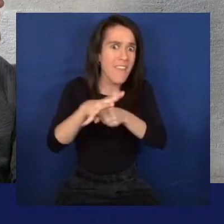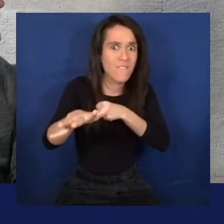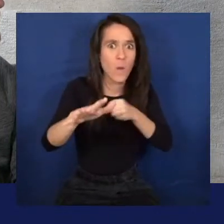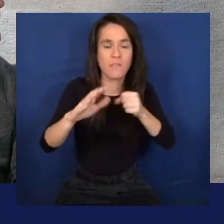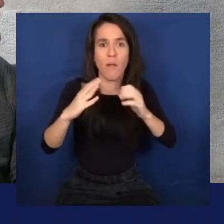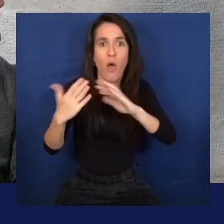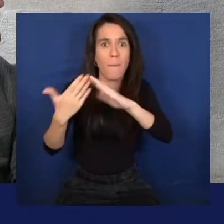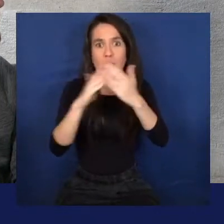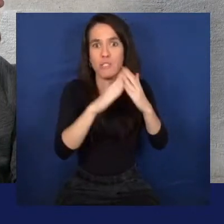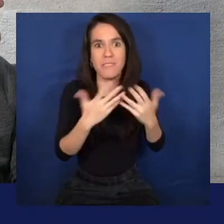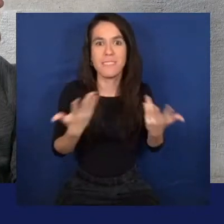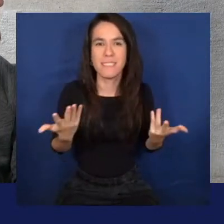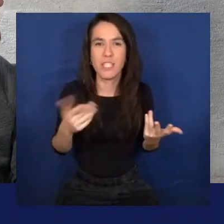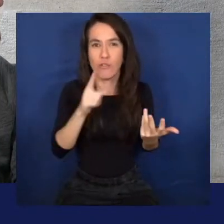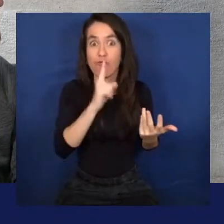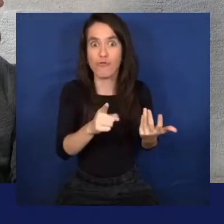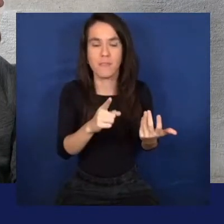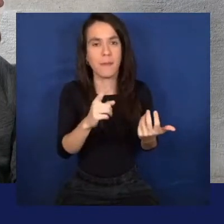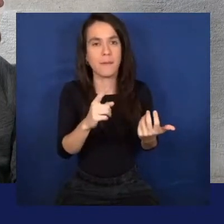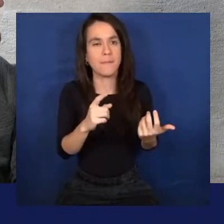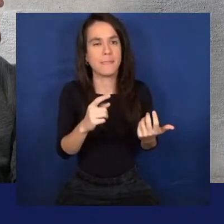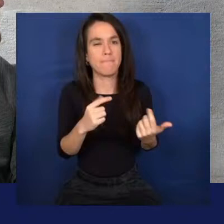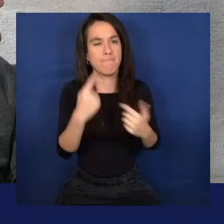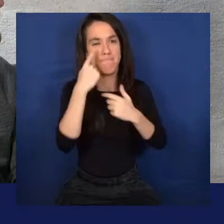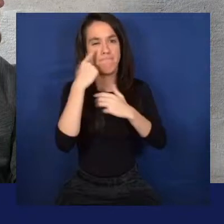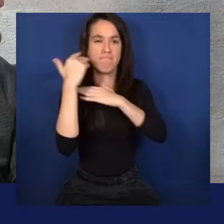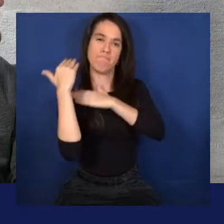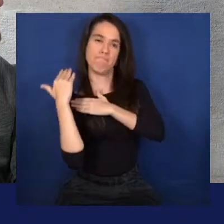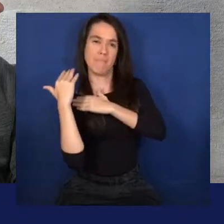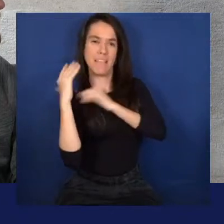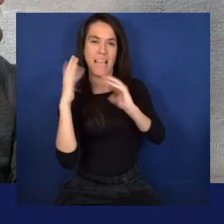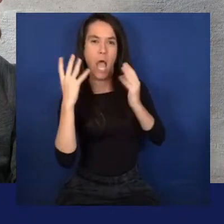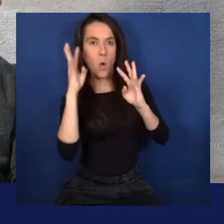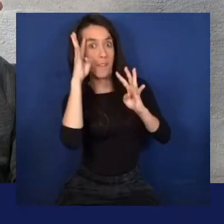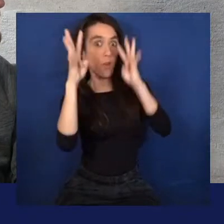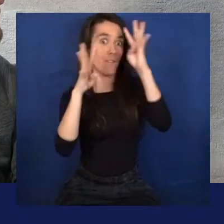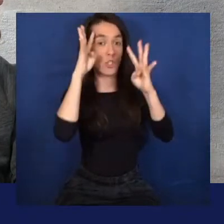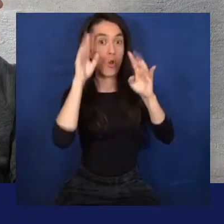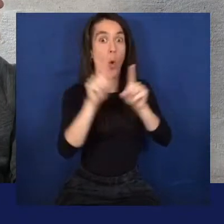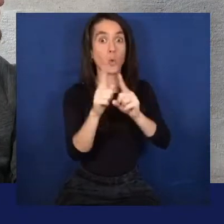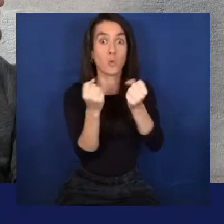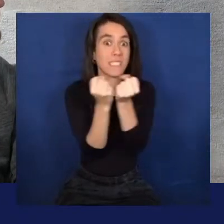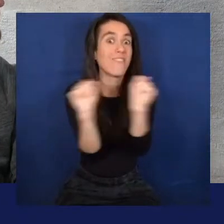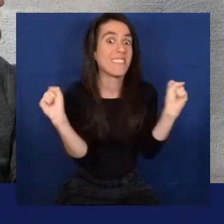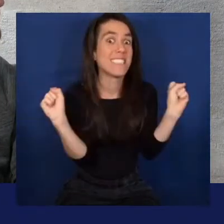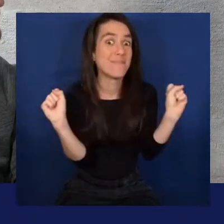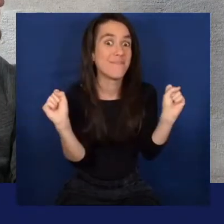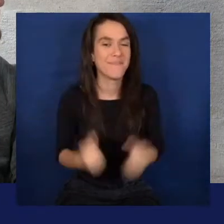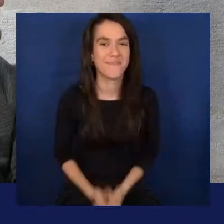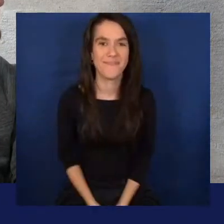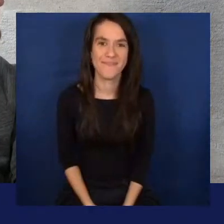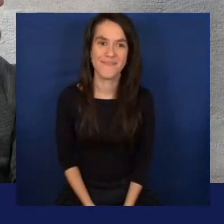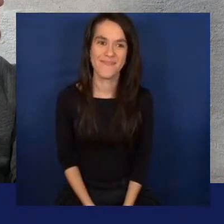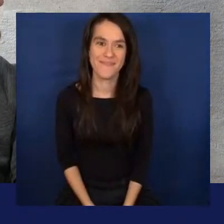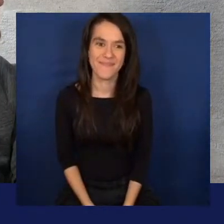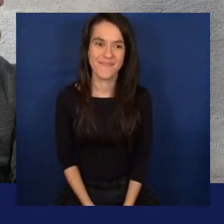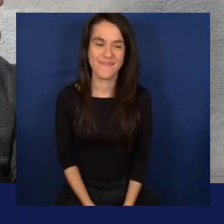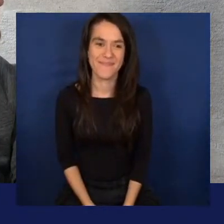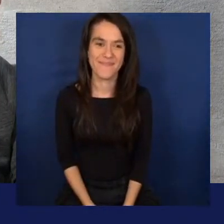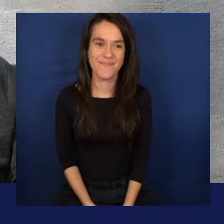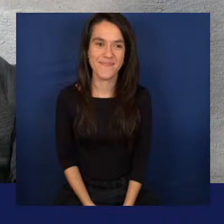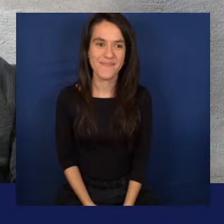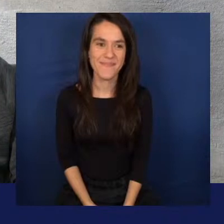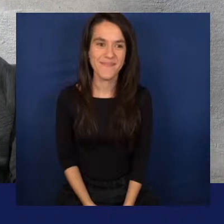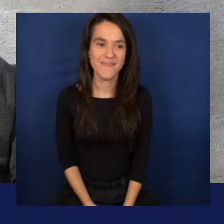changing that rule, exchanging rate of innovation for safety. And that's an interesting